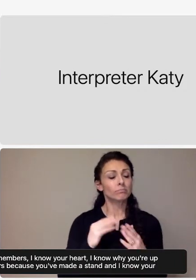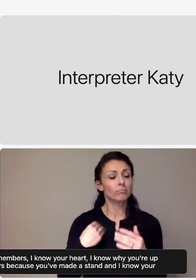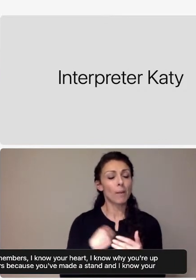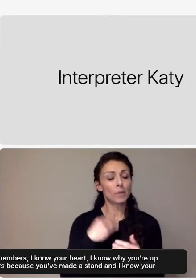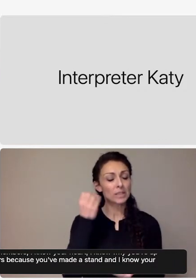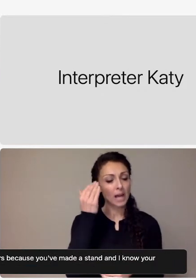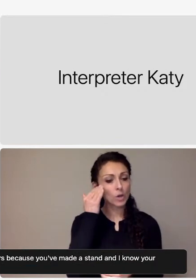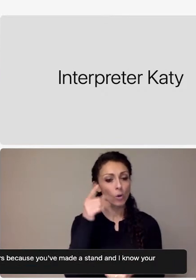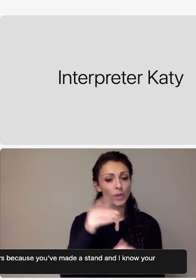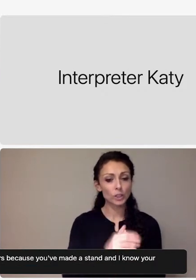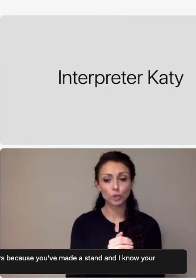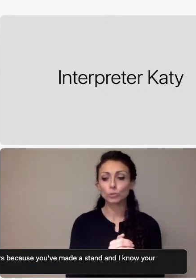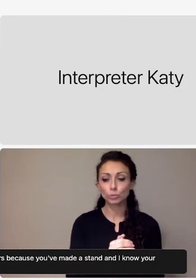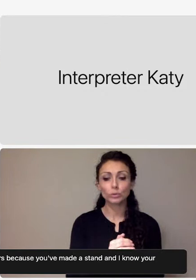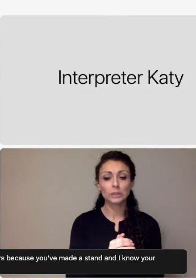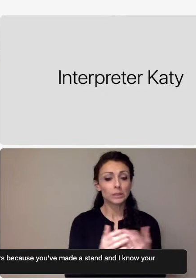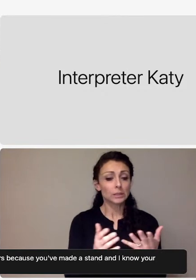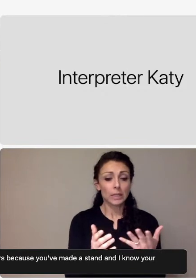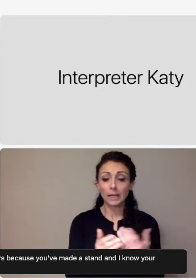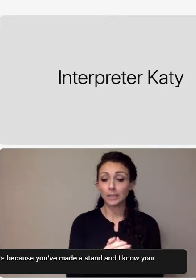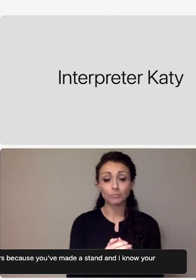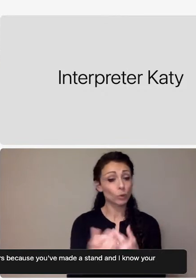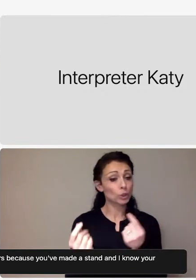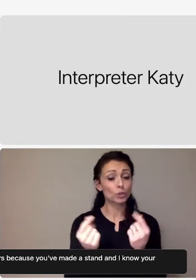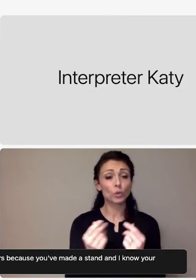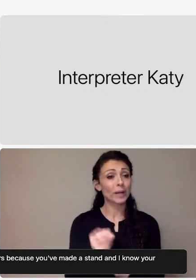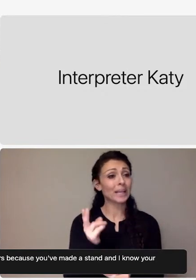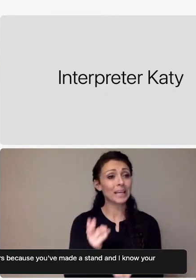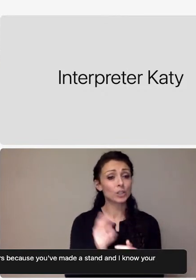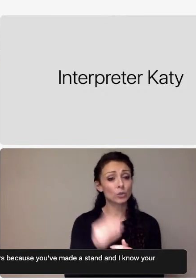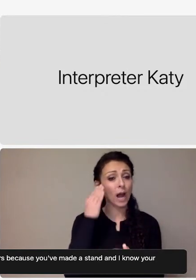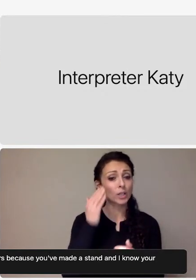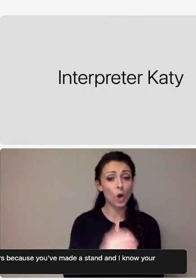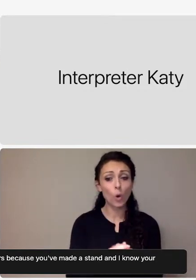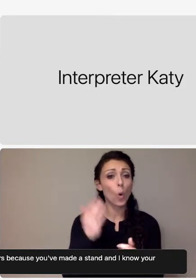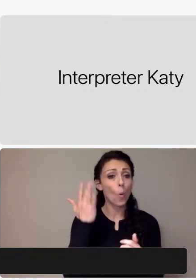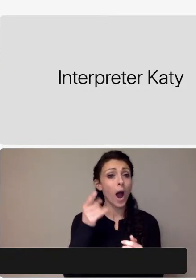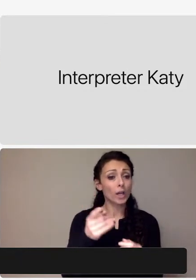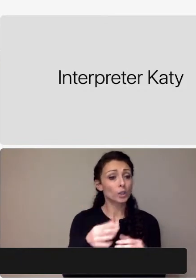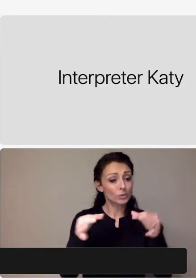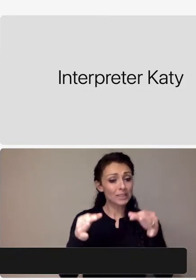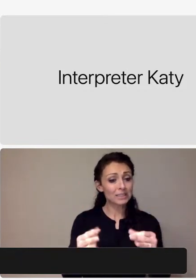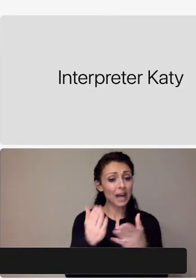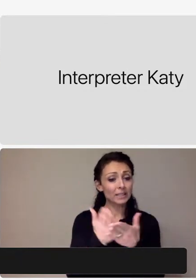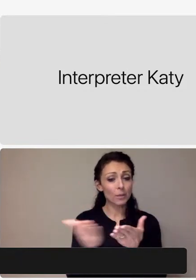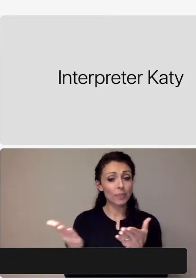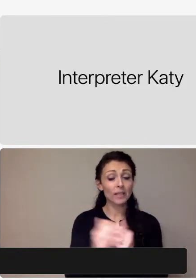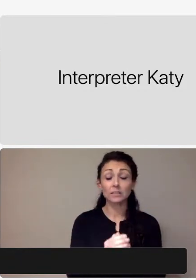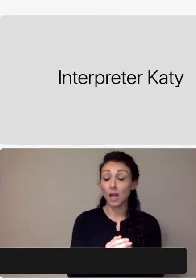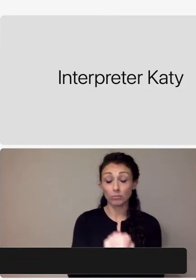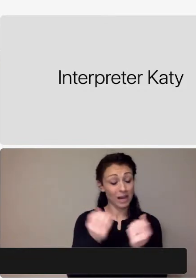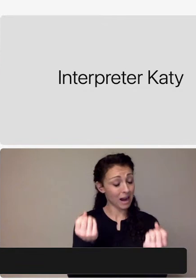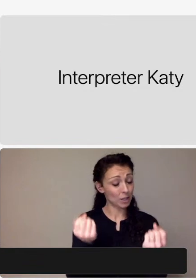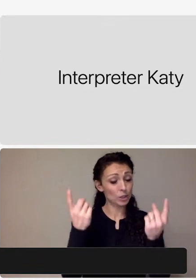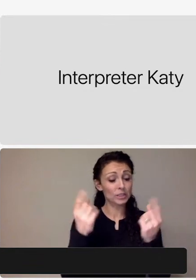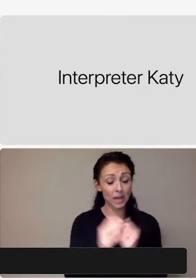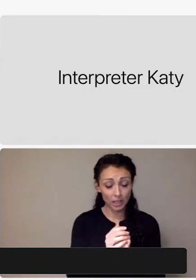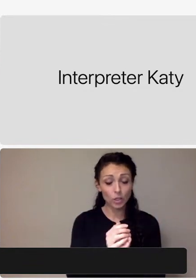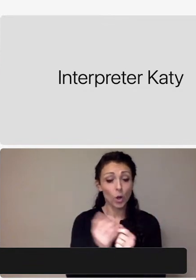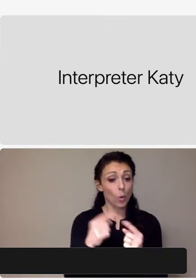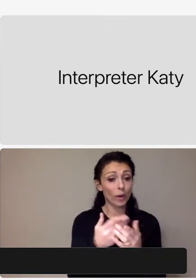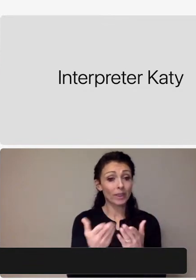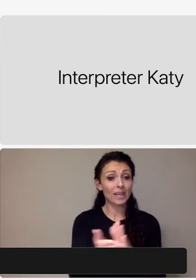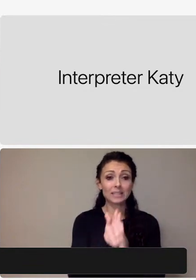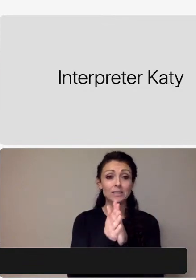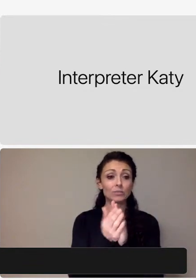you made instead of what's right i know a lot of things can come down you know this all becomes legal issues and i think the only